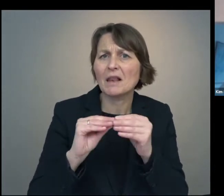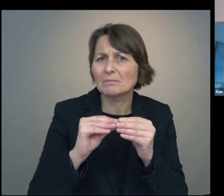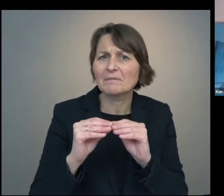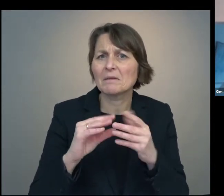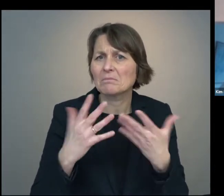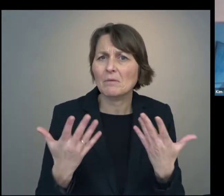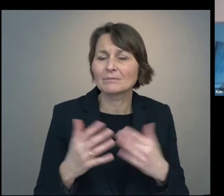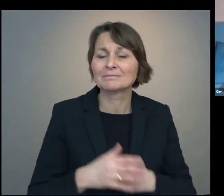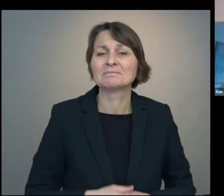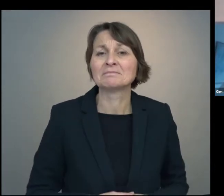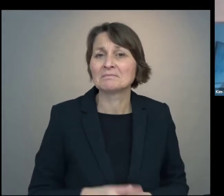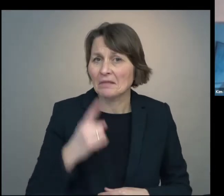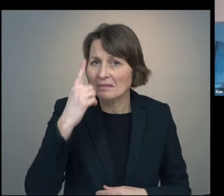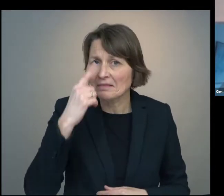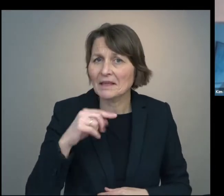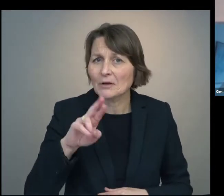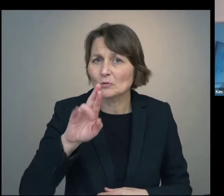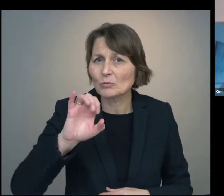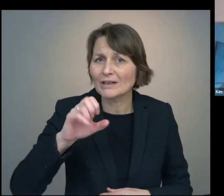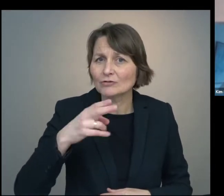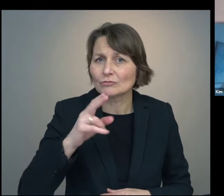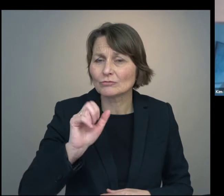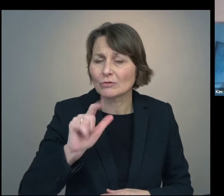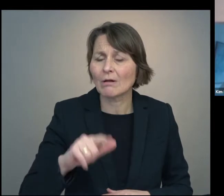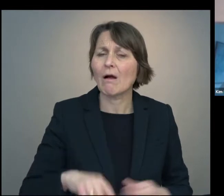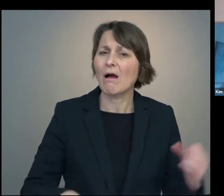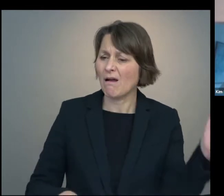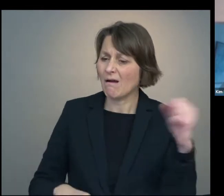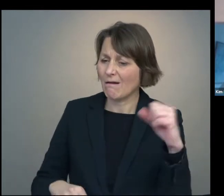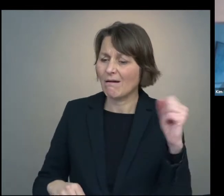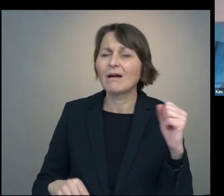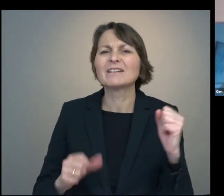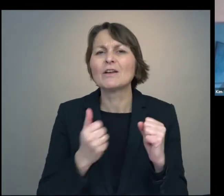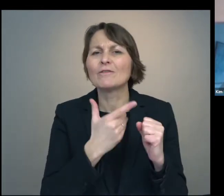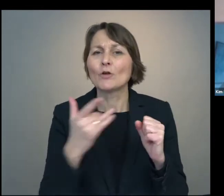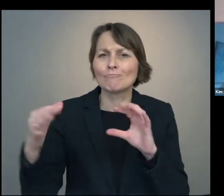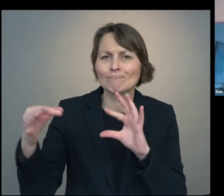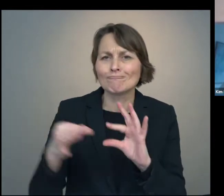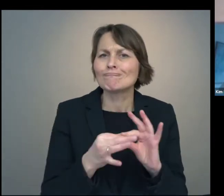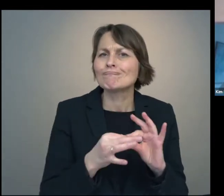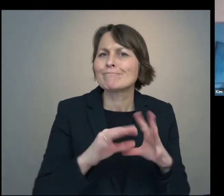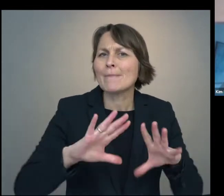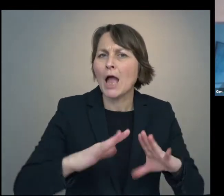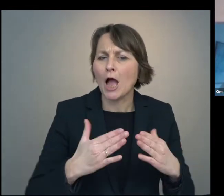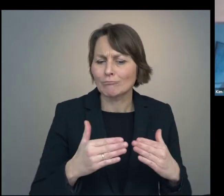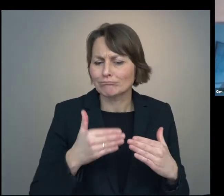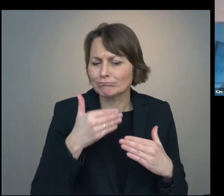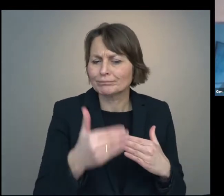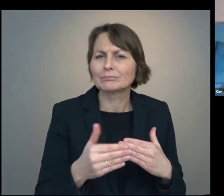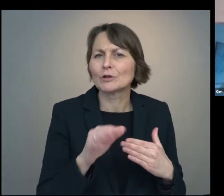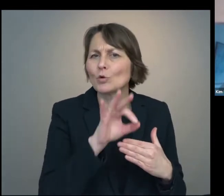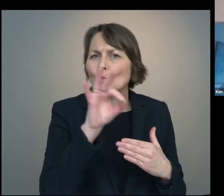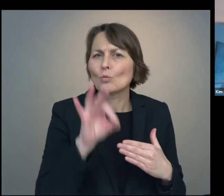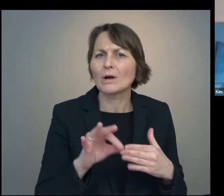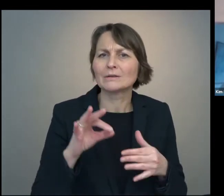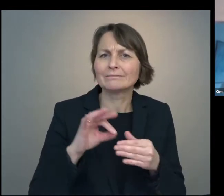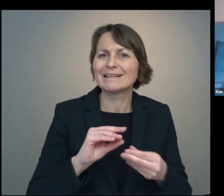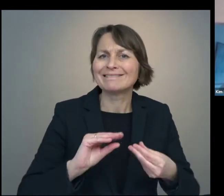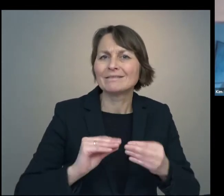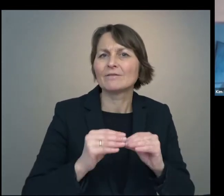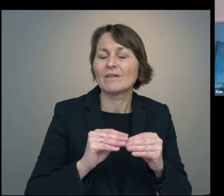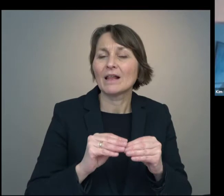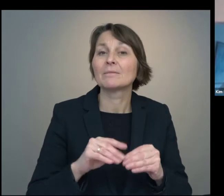think, Rachel? Yes, I guess there's a few questions around development. So one of them was